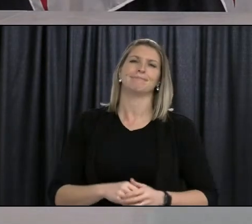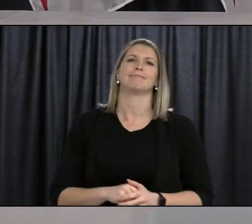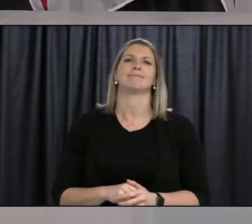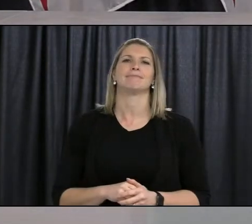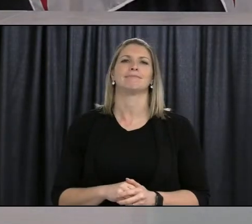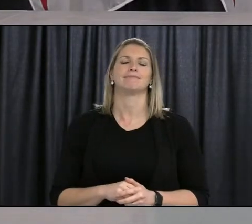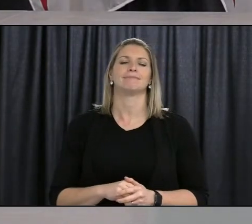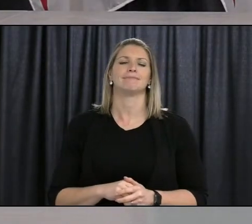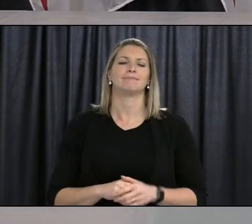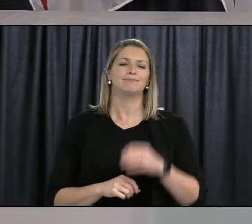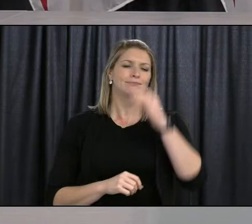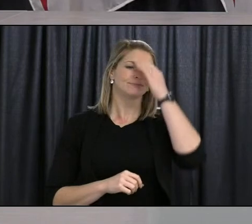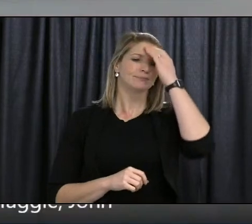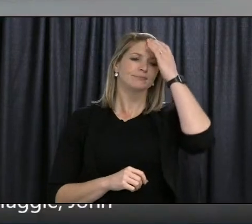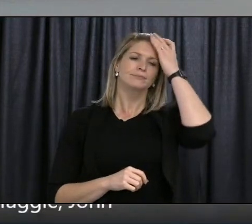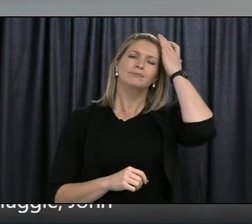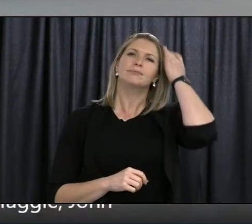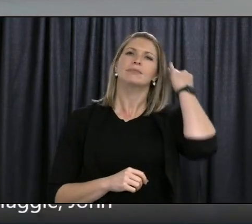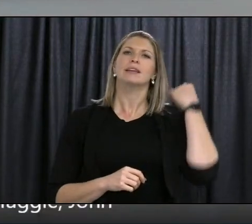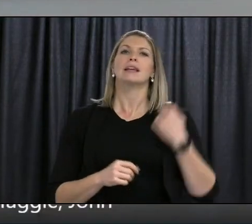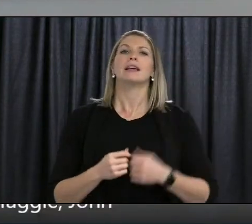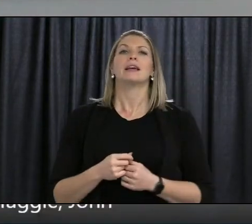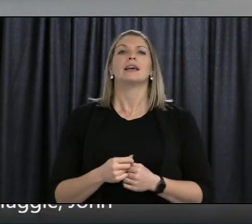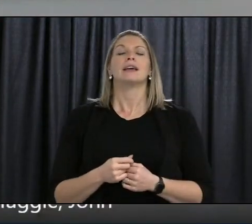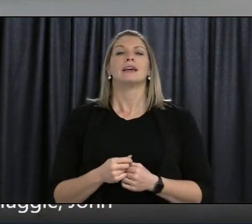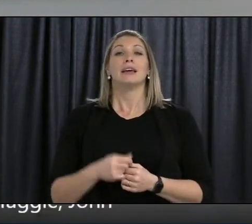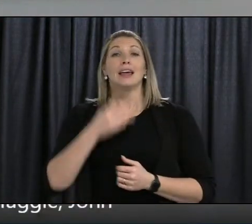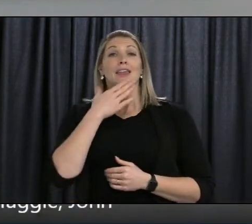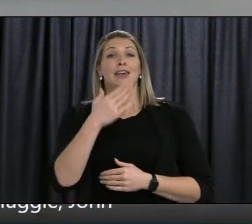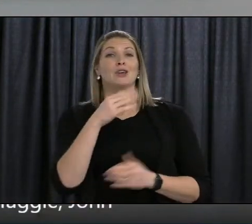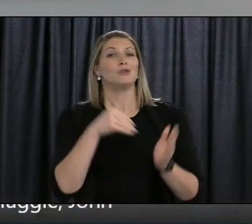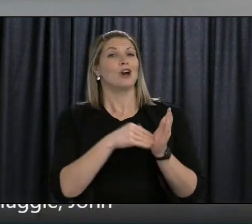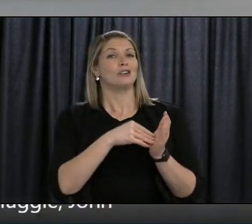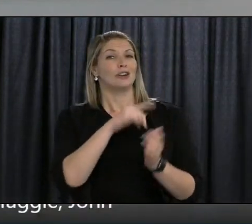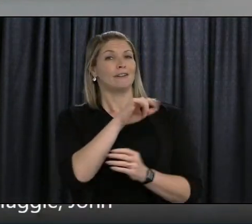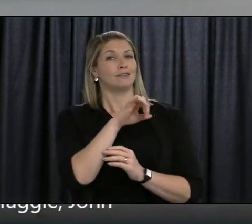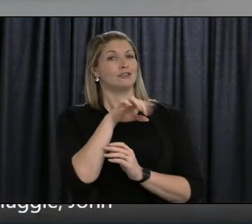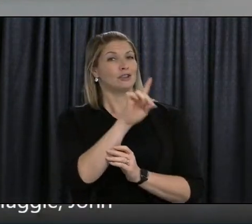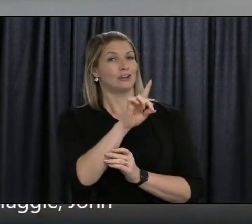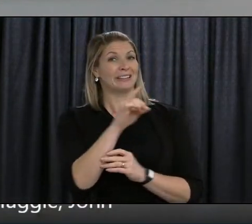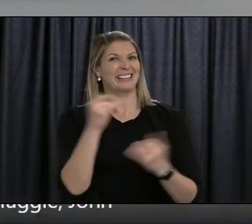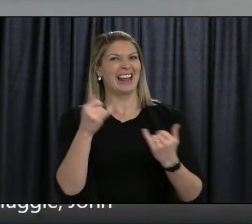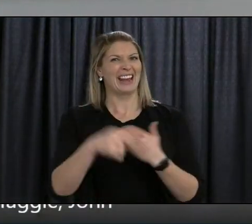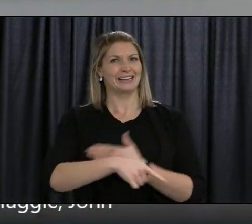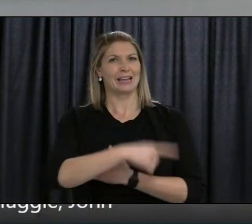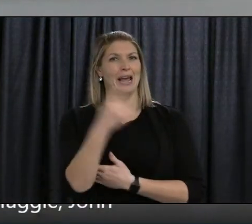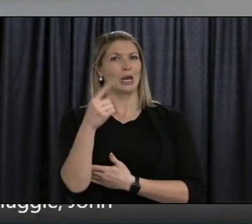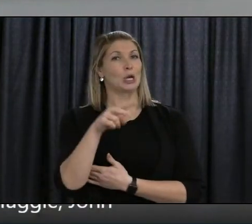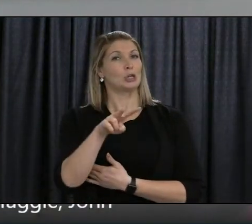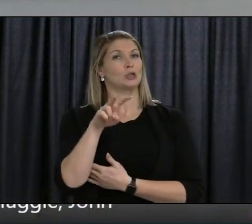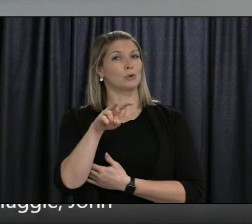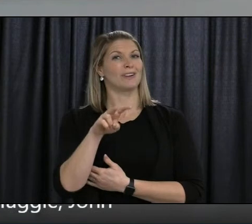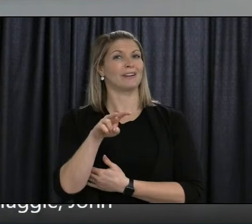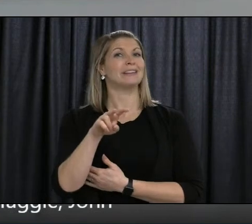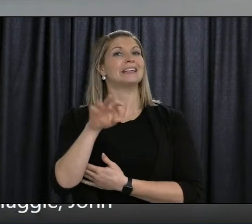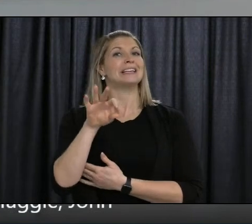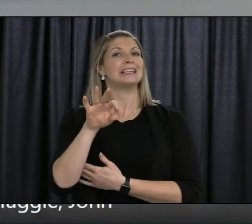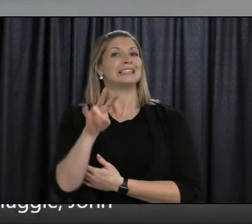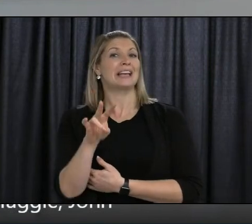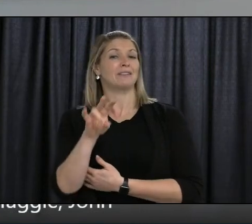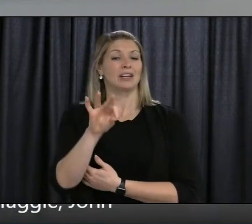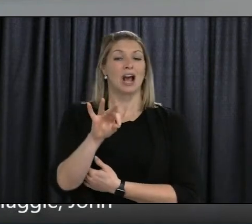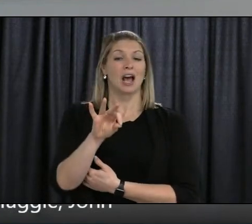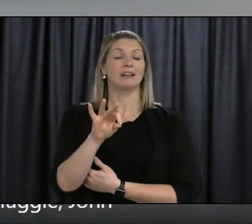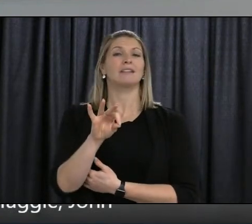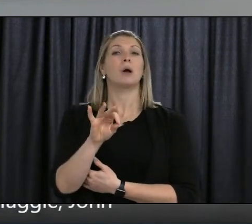Thank you very much, Dr. Fitzgerald. It is day 279. Happy Hanukkah to my Jewish